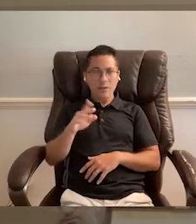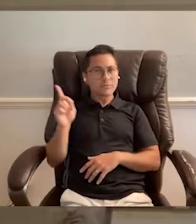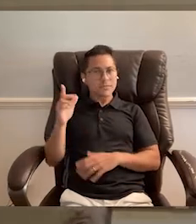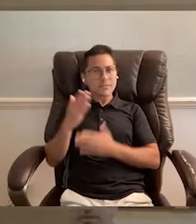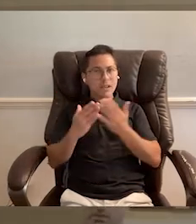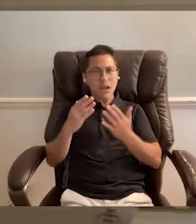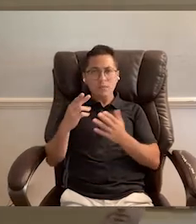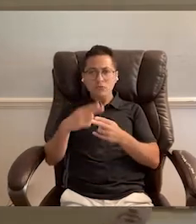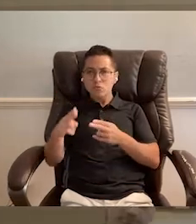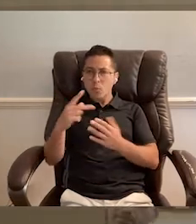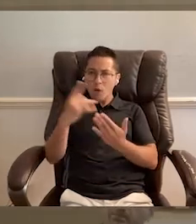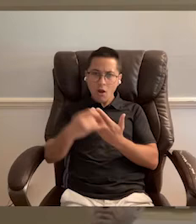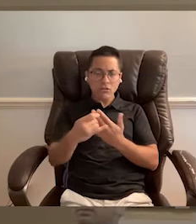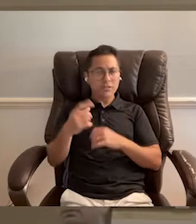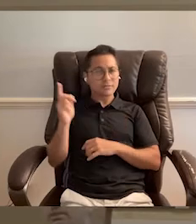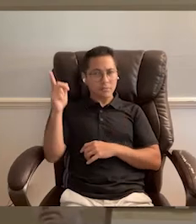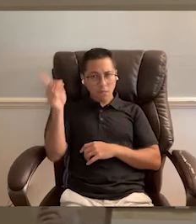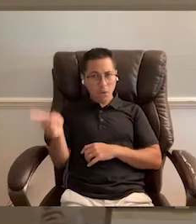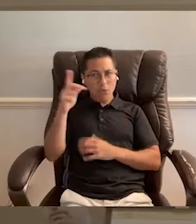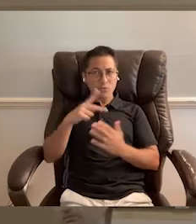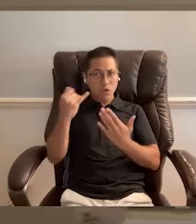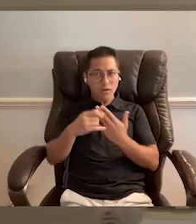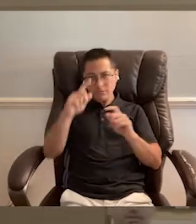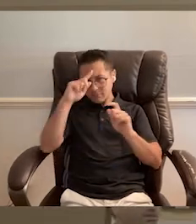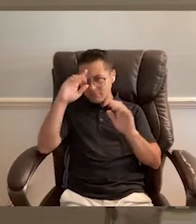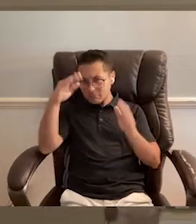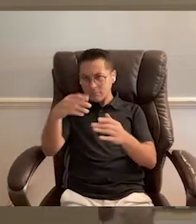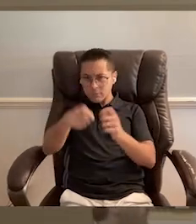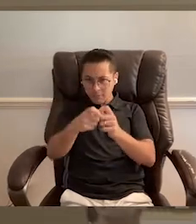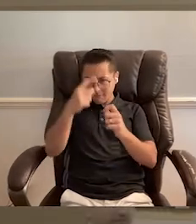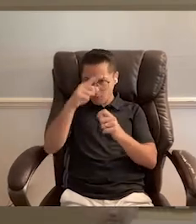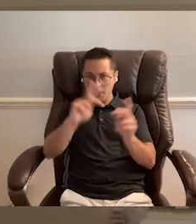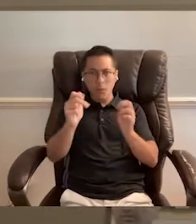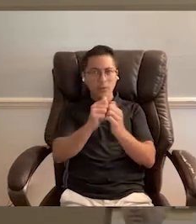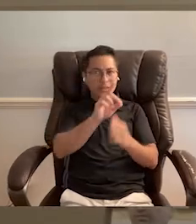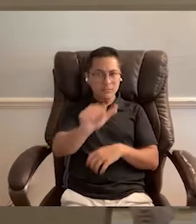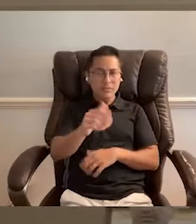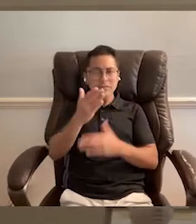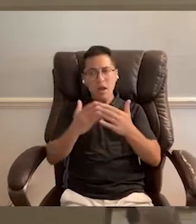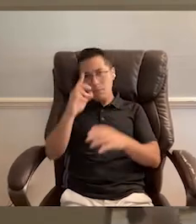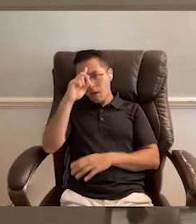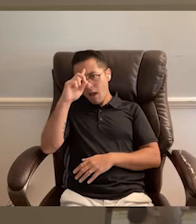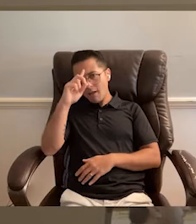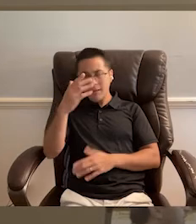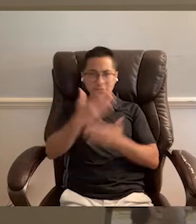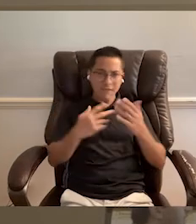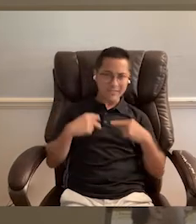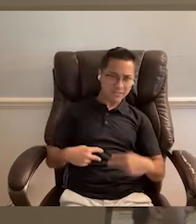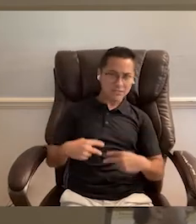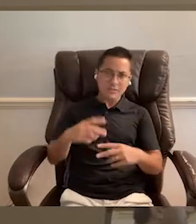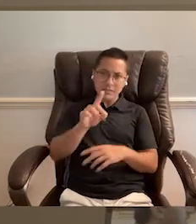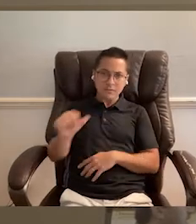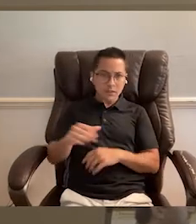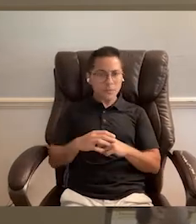to do. They can make you a cereal, meal in the morning, or they can just get you your medicine.